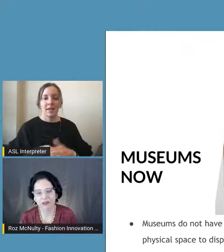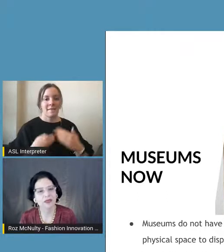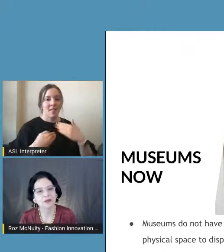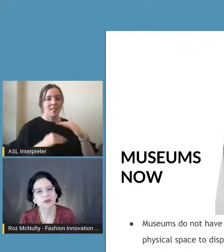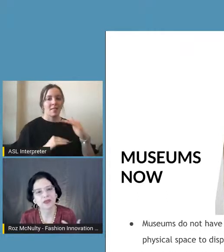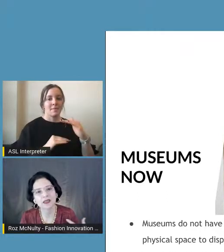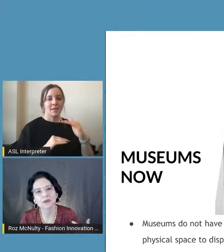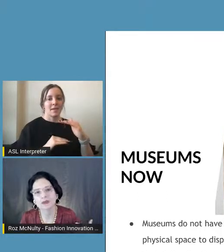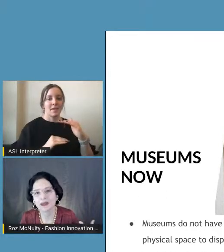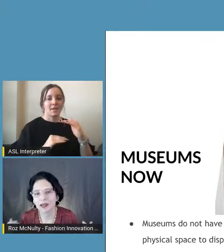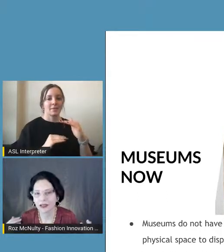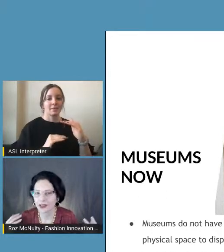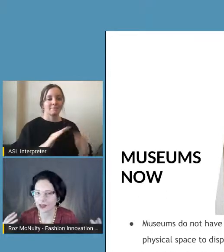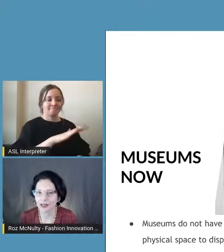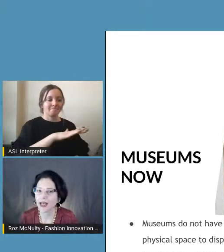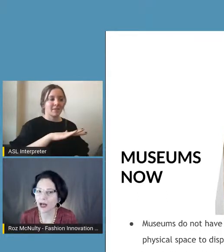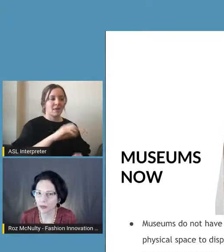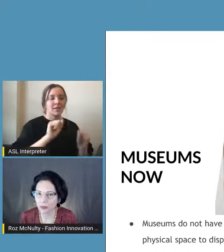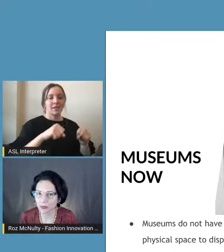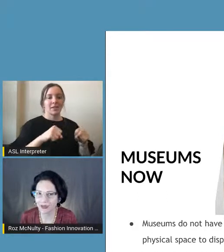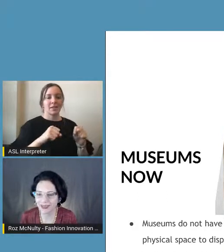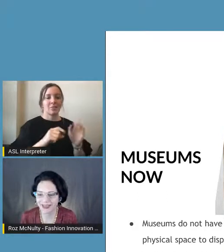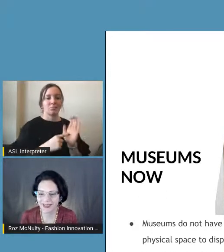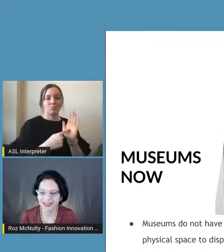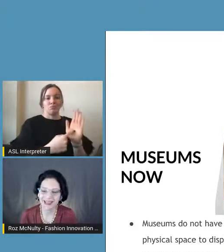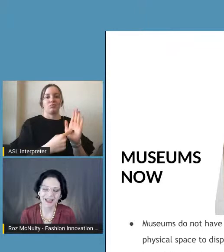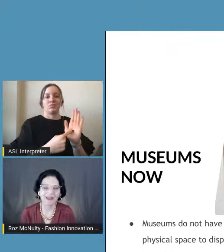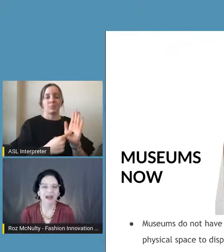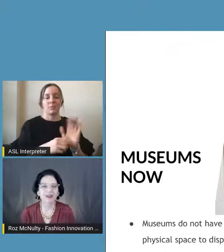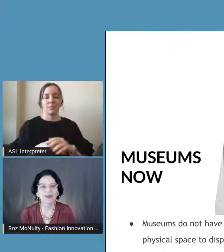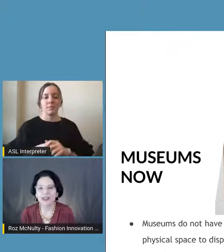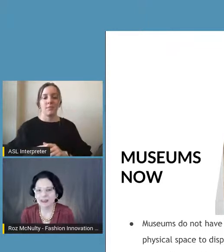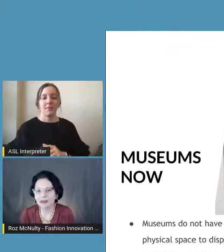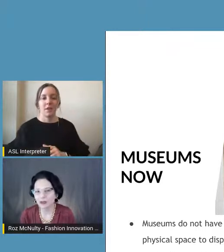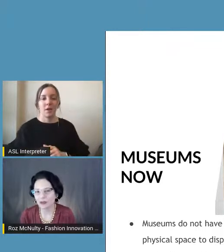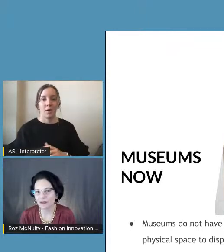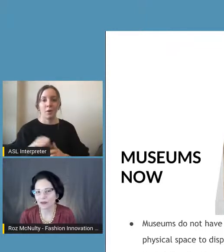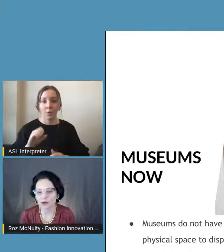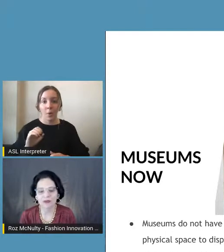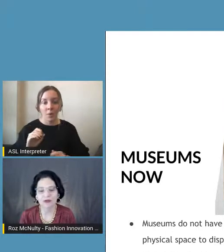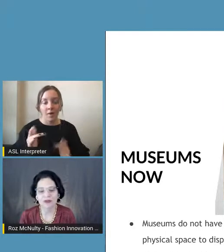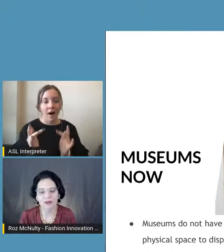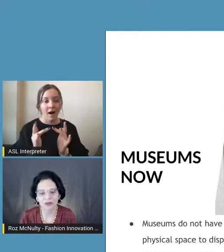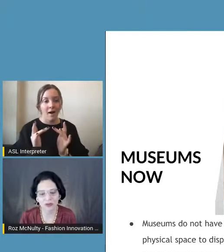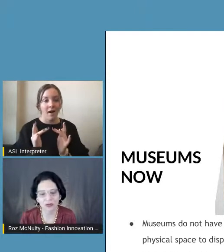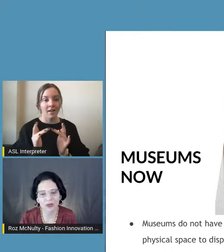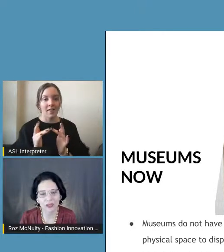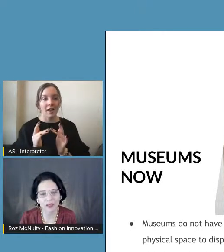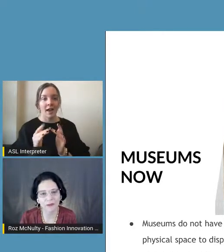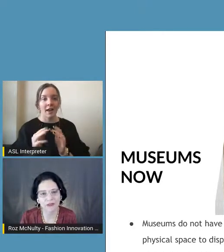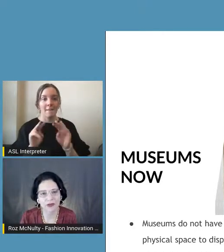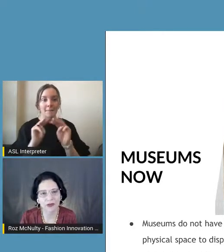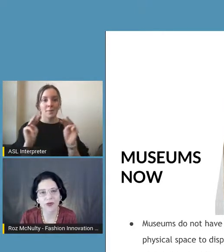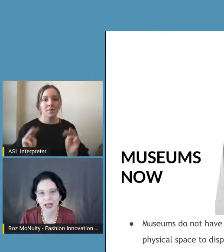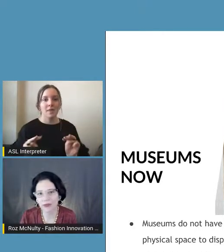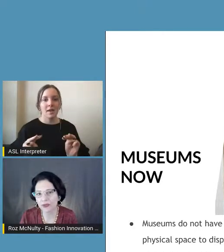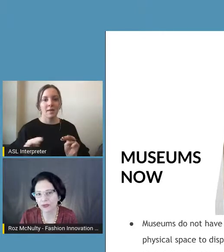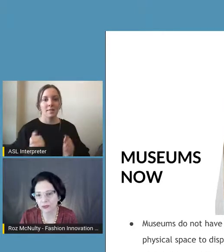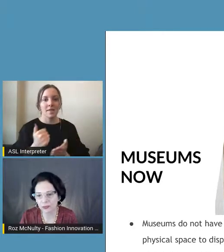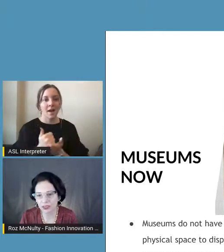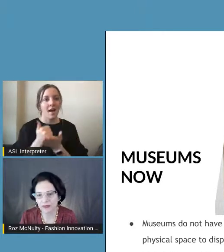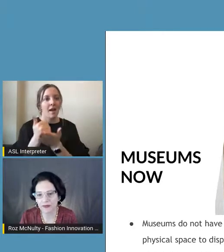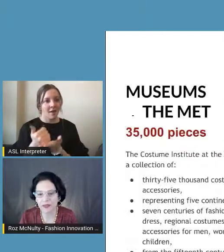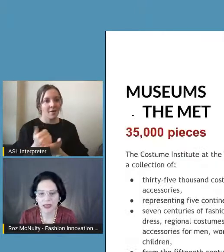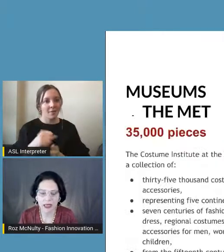access. Online museums can help. 3D solutions versus 2D. They don't have